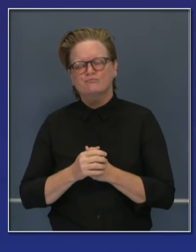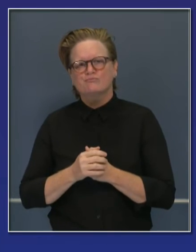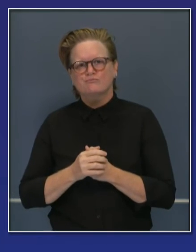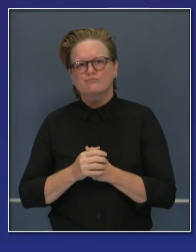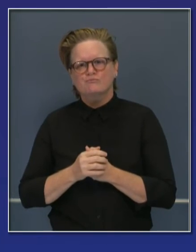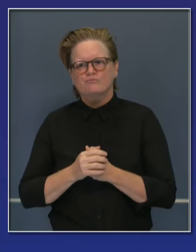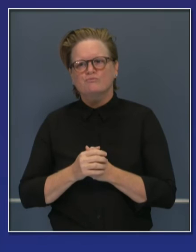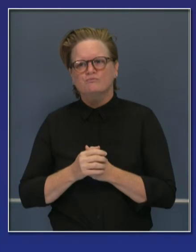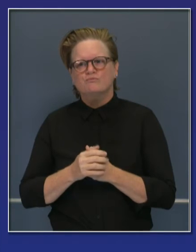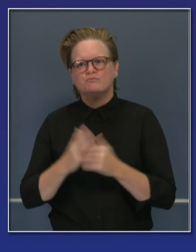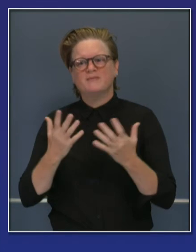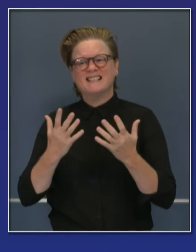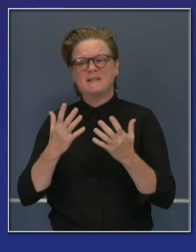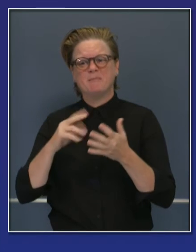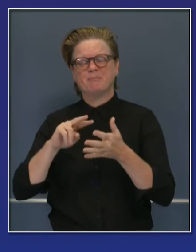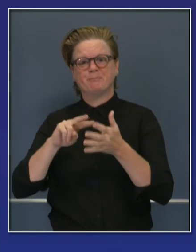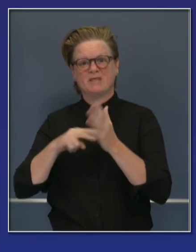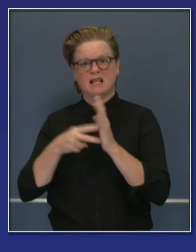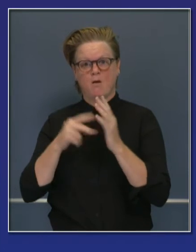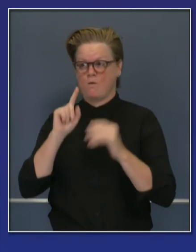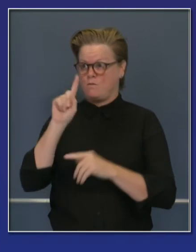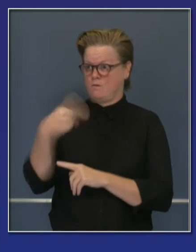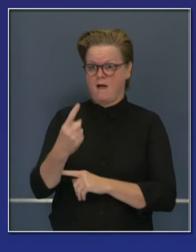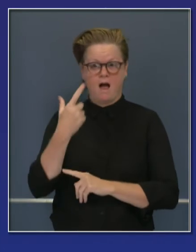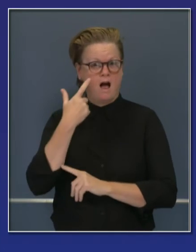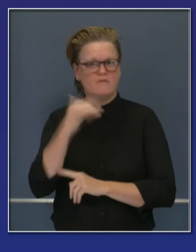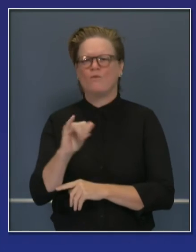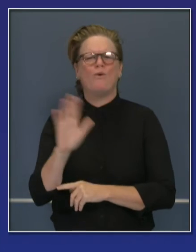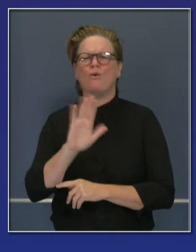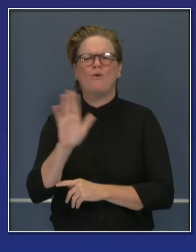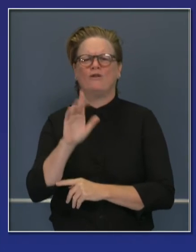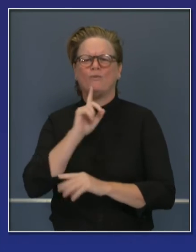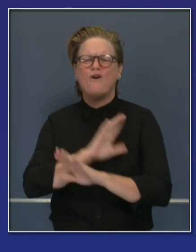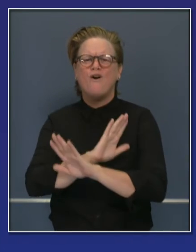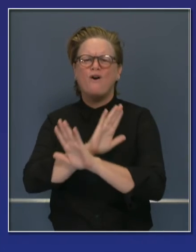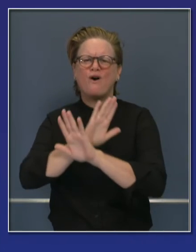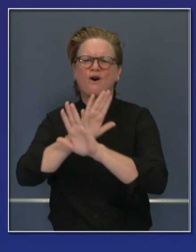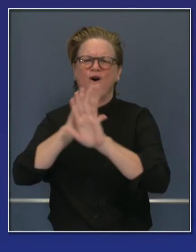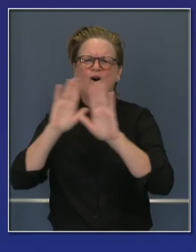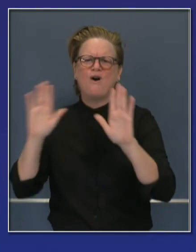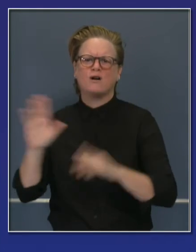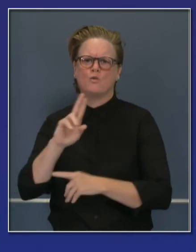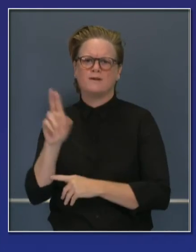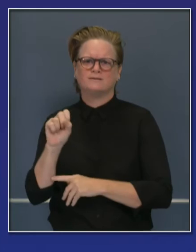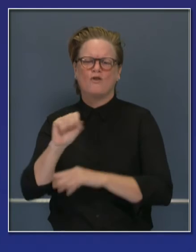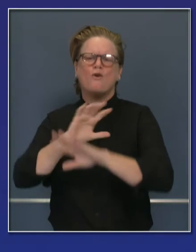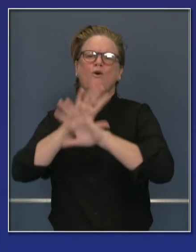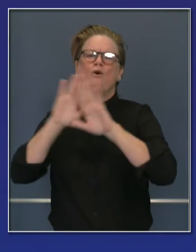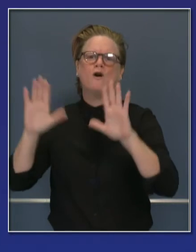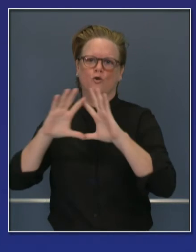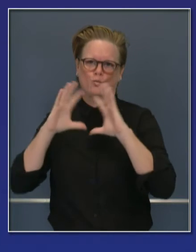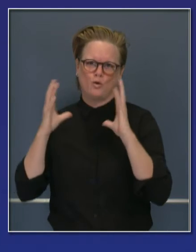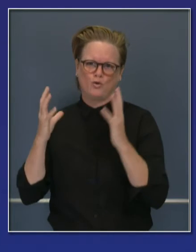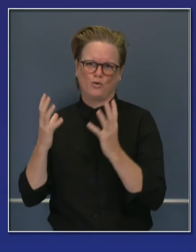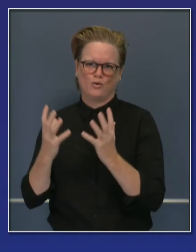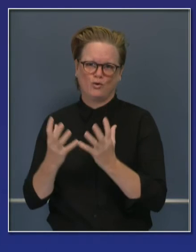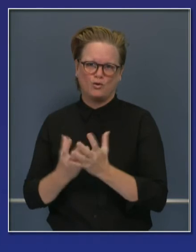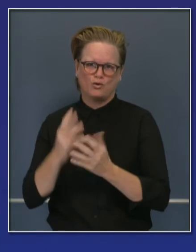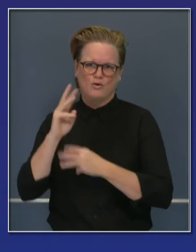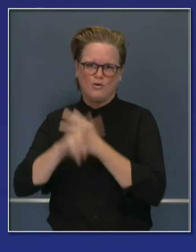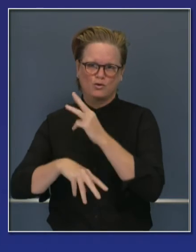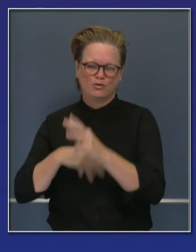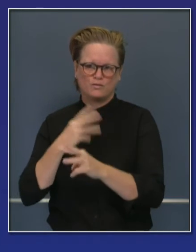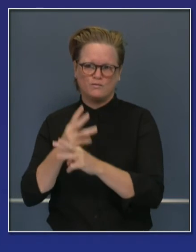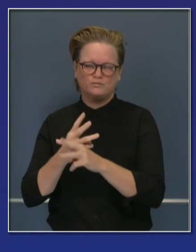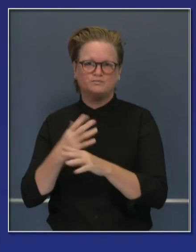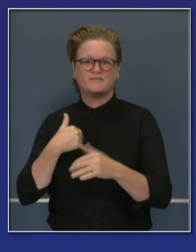all across the United States and many parts of the world. We're not immune here in the state of California. You'll see on this slide